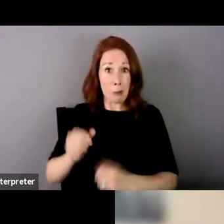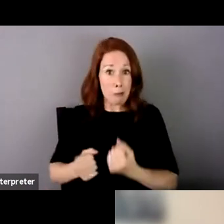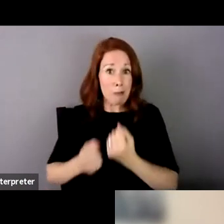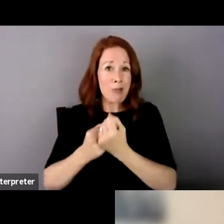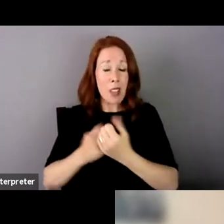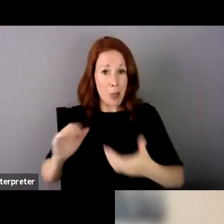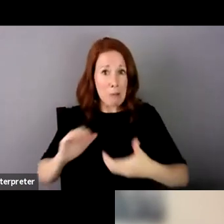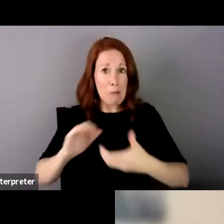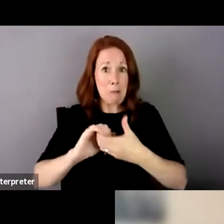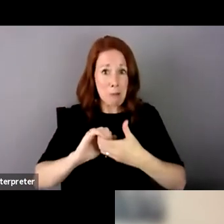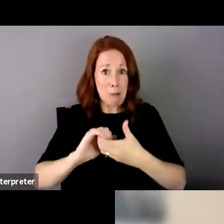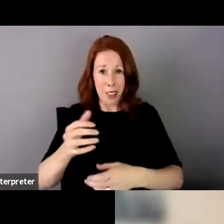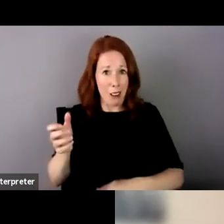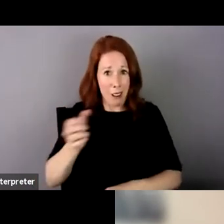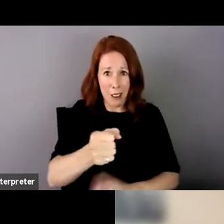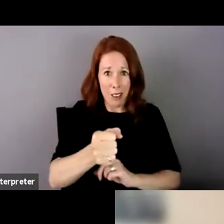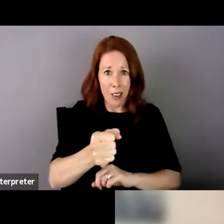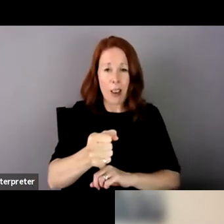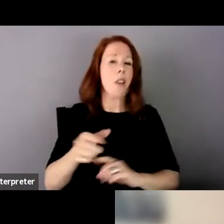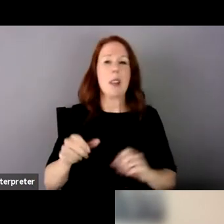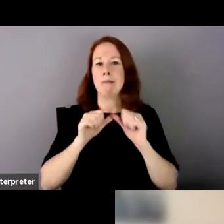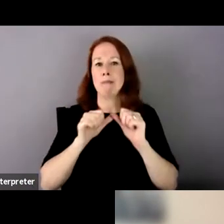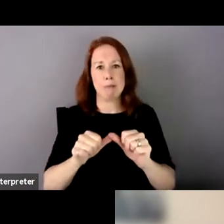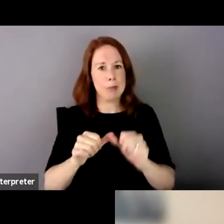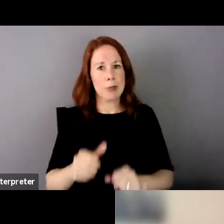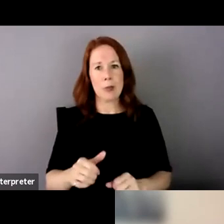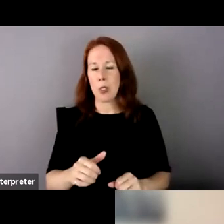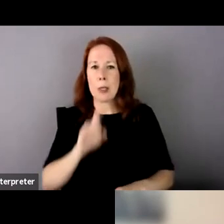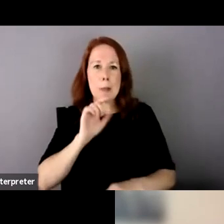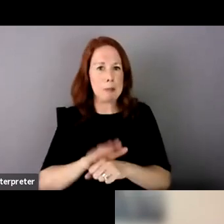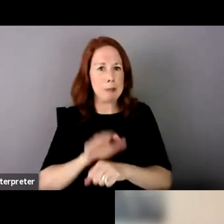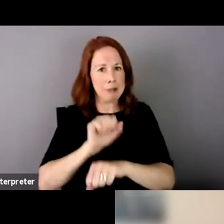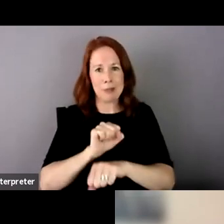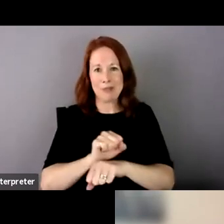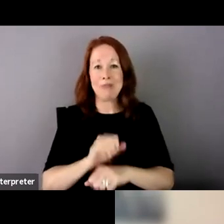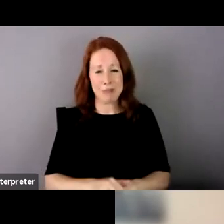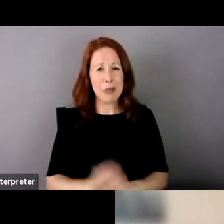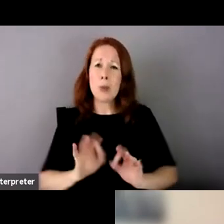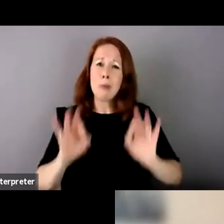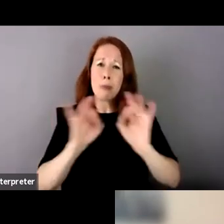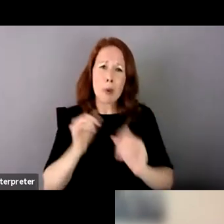do to reframe our thinking around those types of approaches.